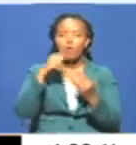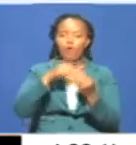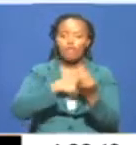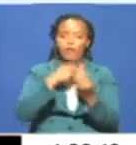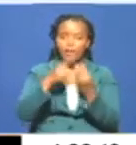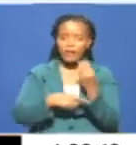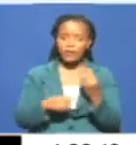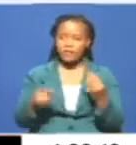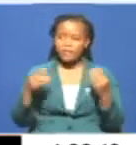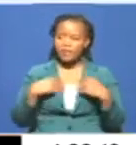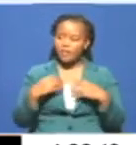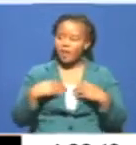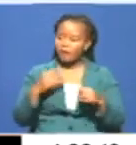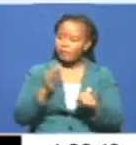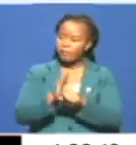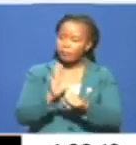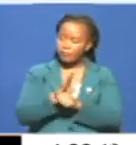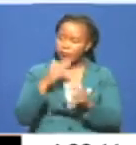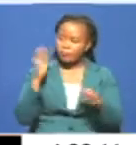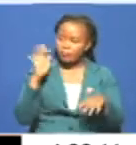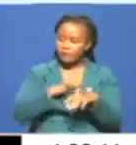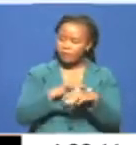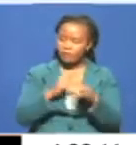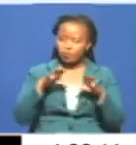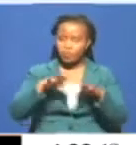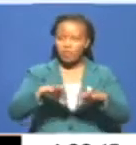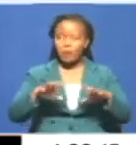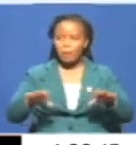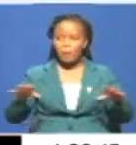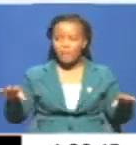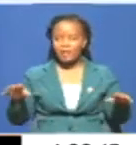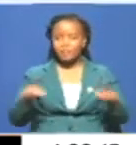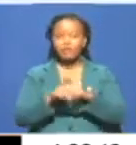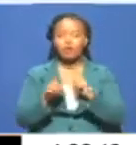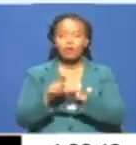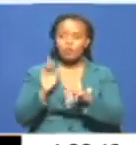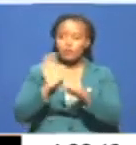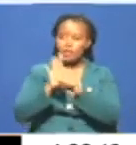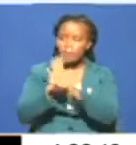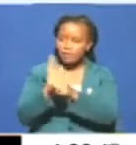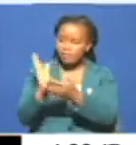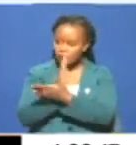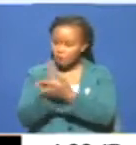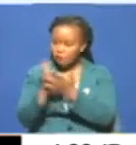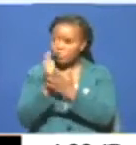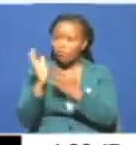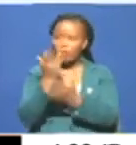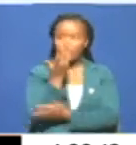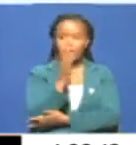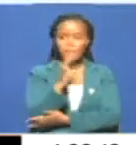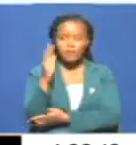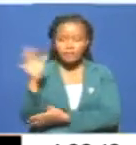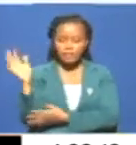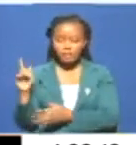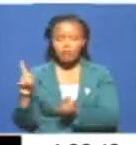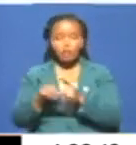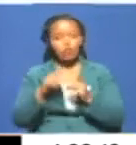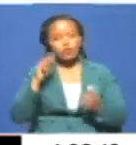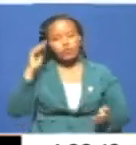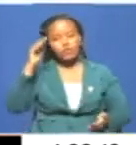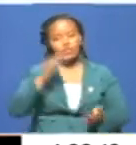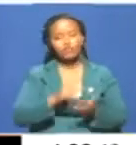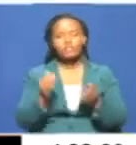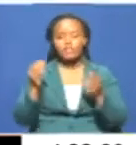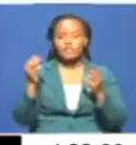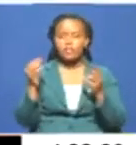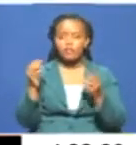markets, and in addition to interfering with the cropping cycle of the trees, thereby reducing the projected volumes in